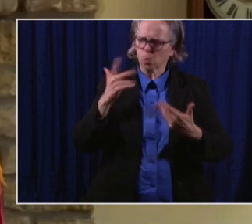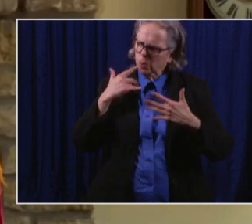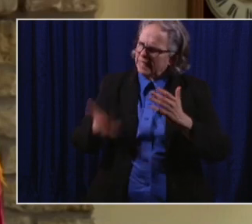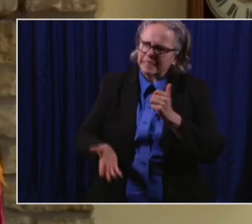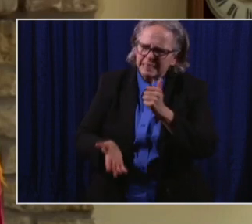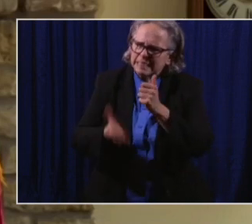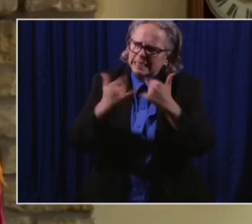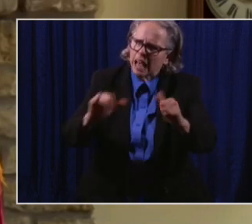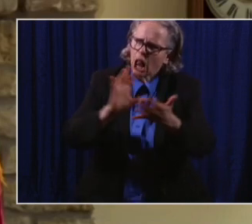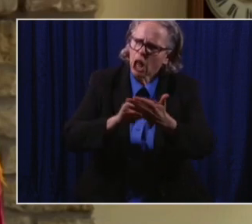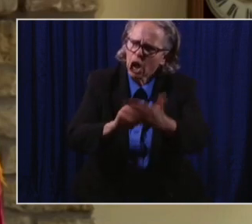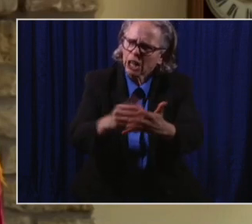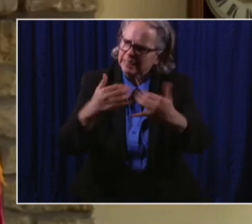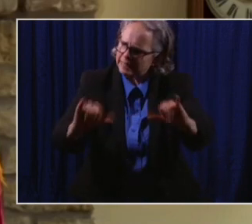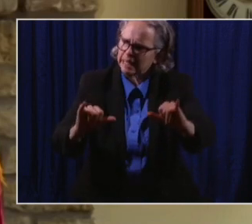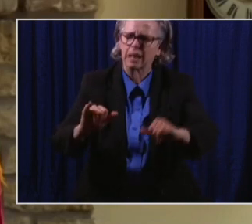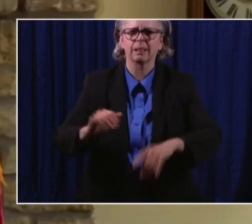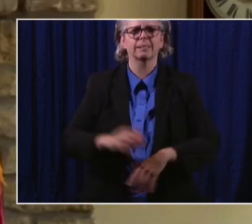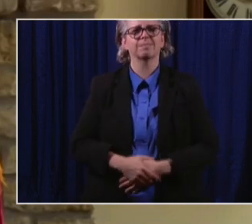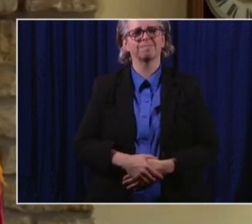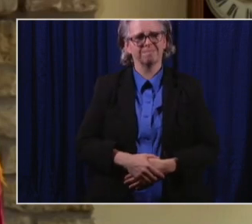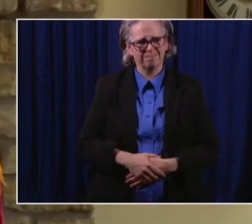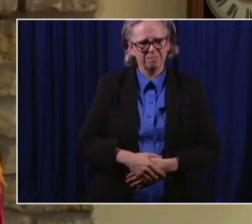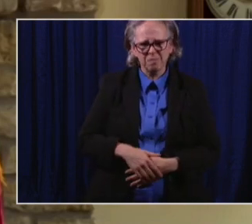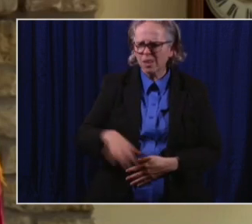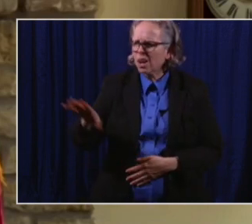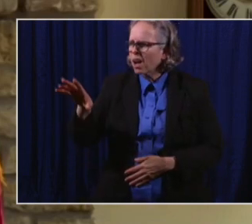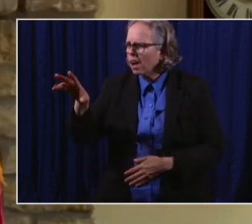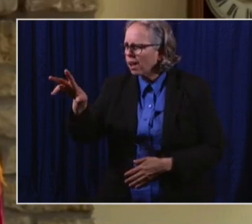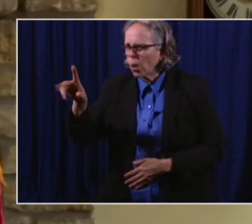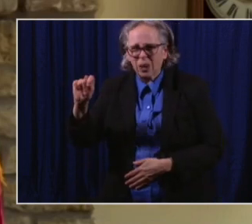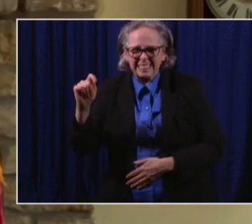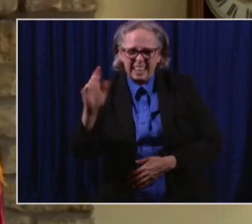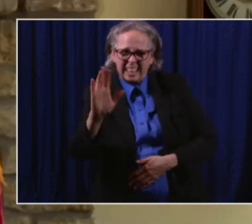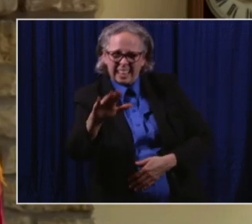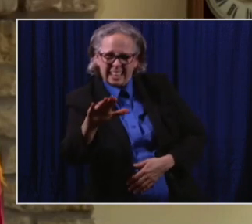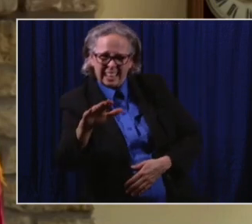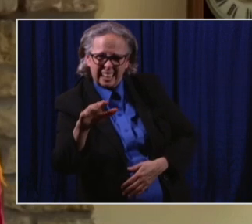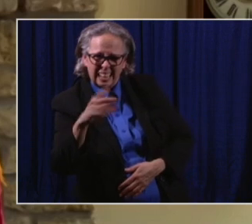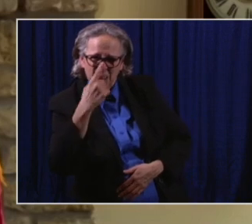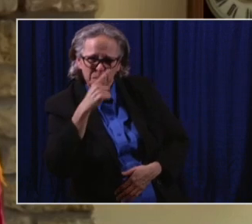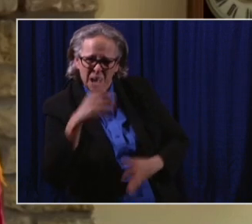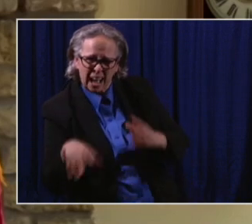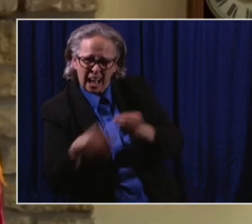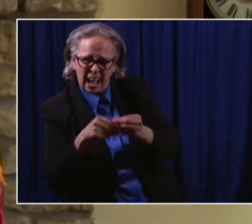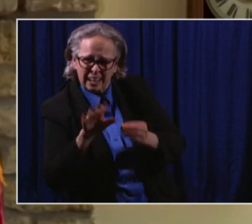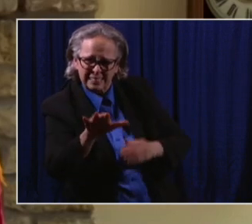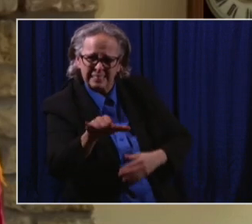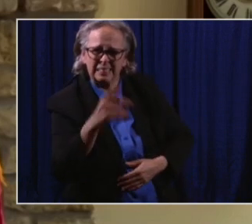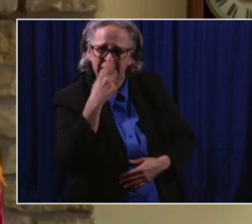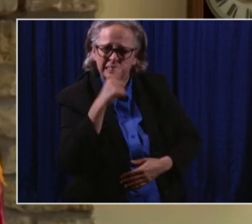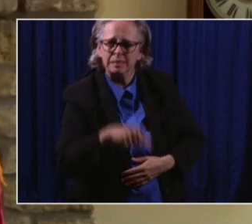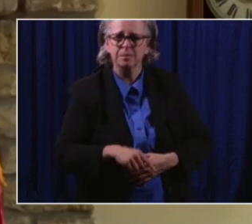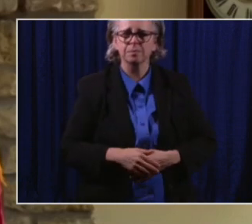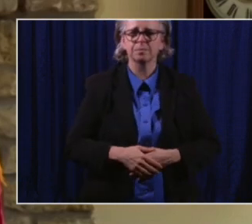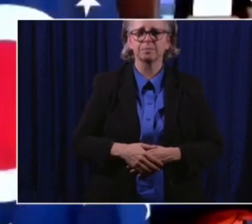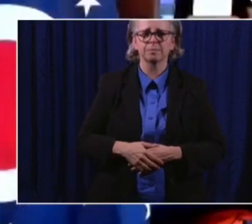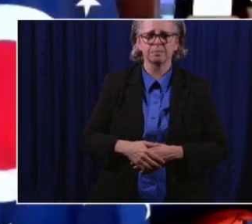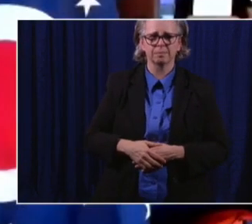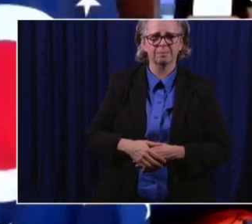that. Governor, if I could add one thing, well, as the governor